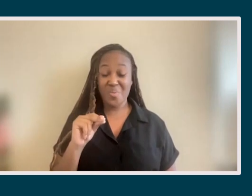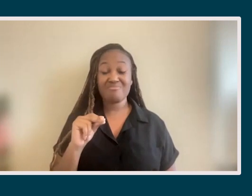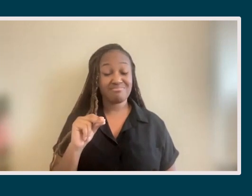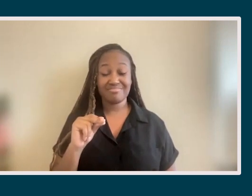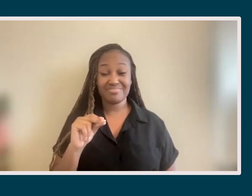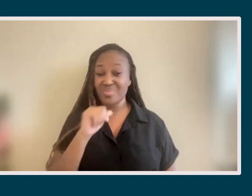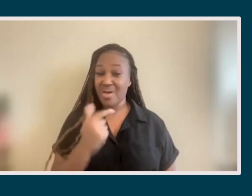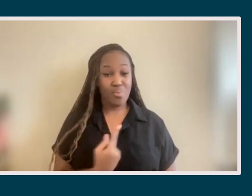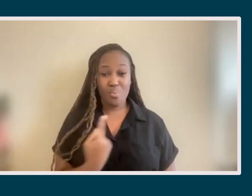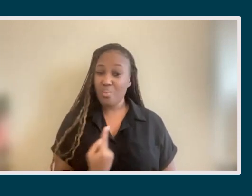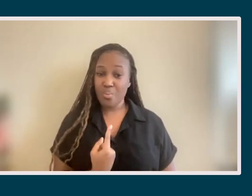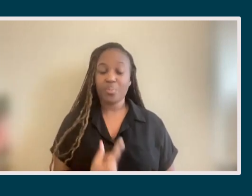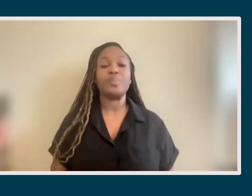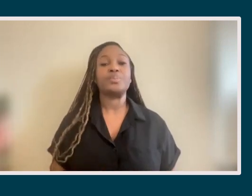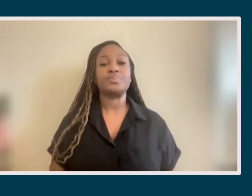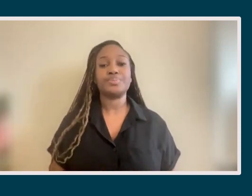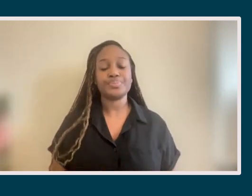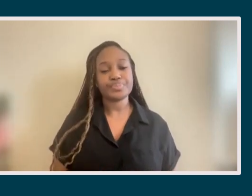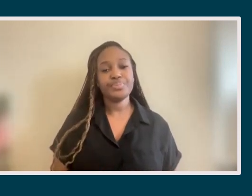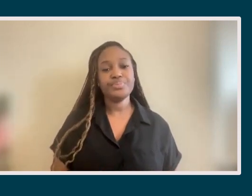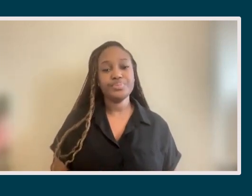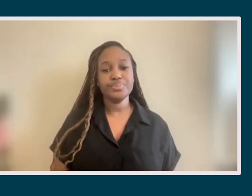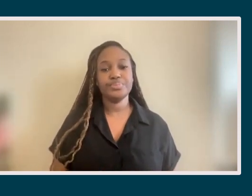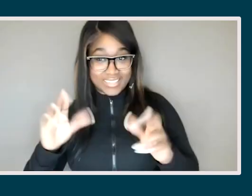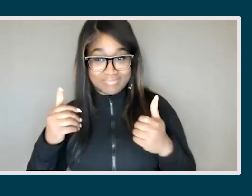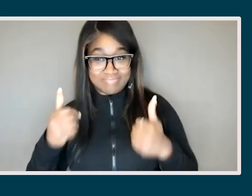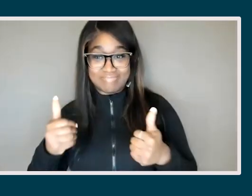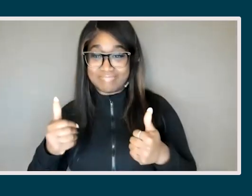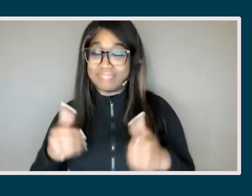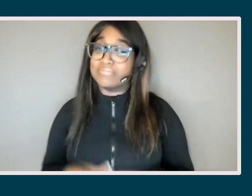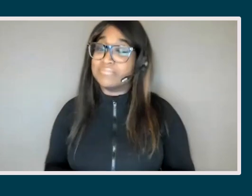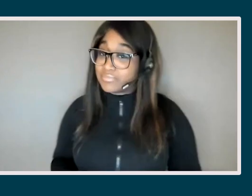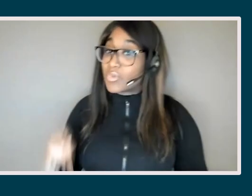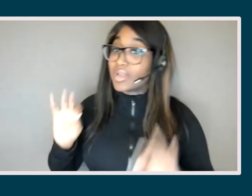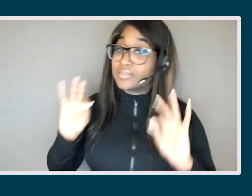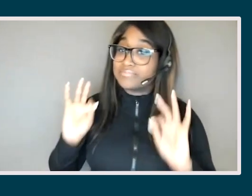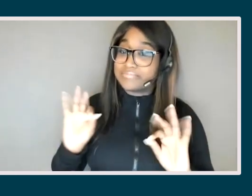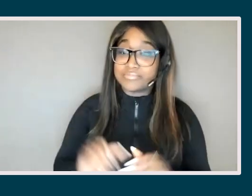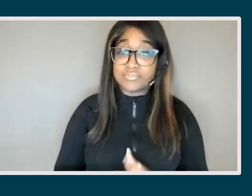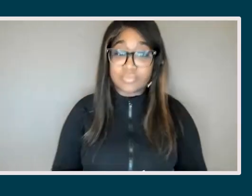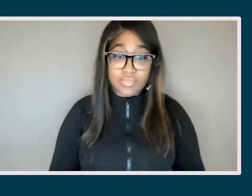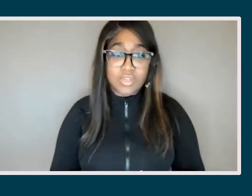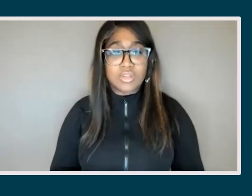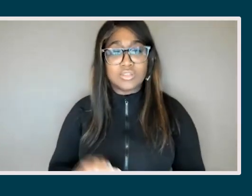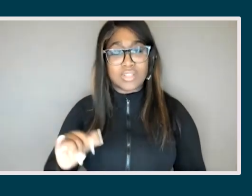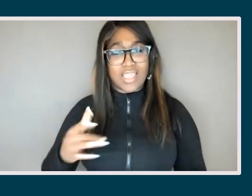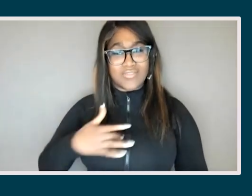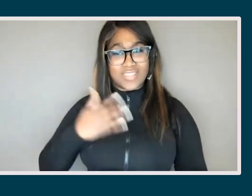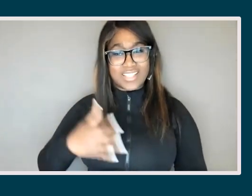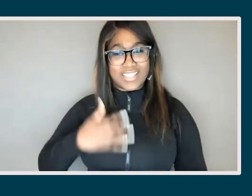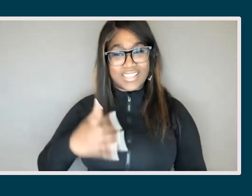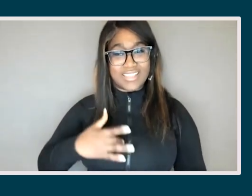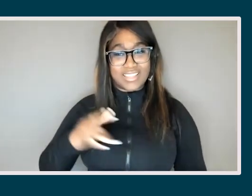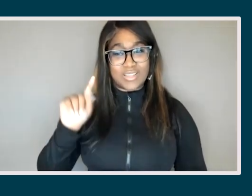Things have the feeling. So the feeling tone I've been getting, from people